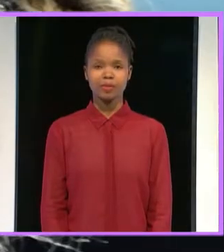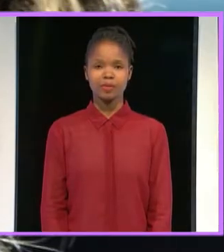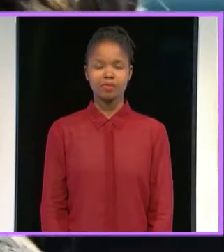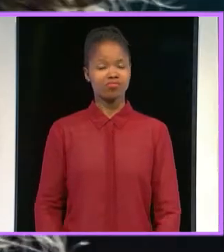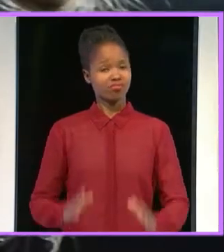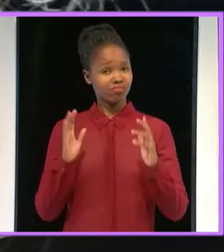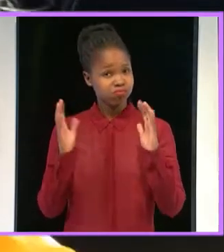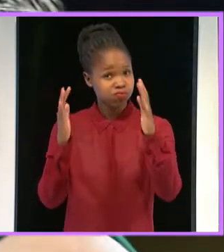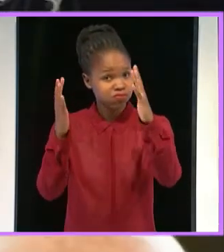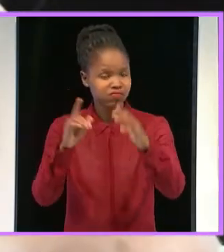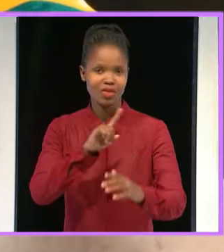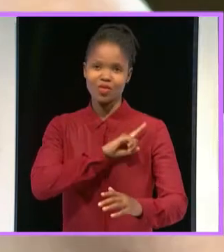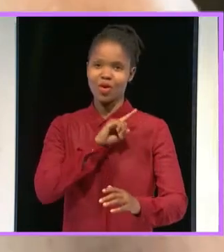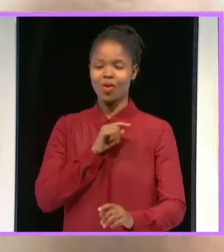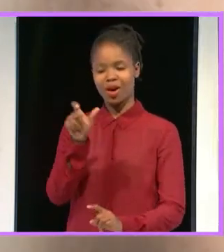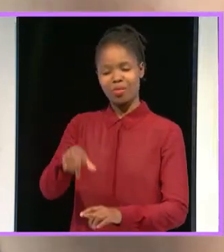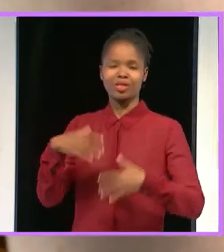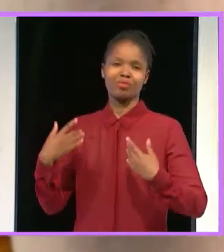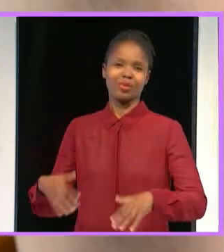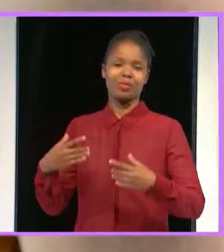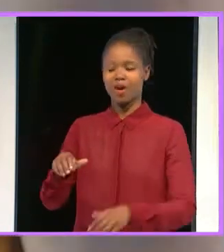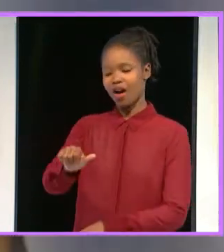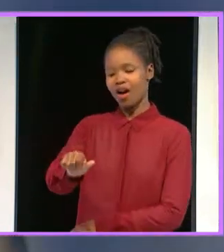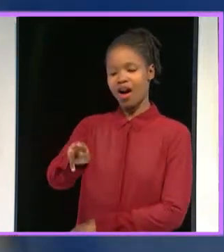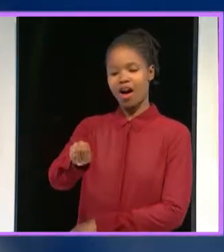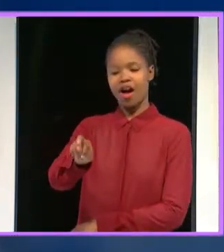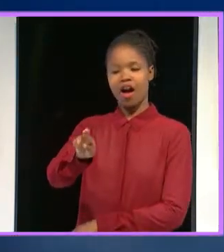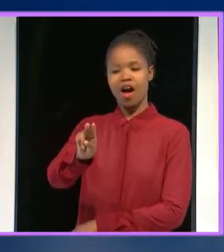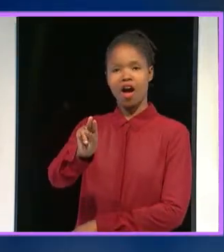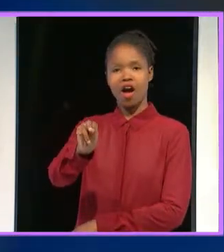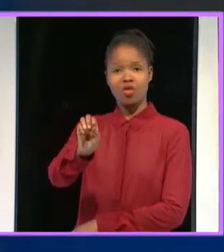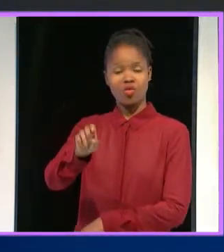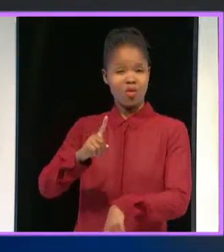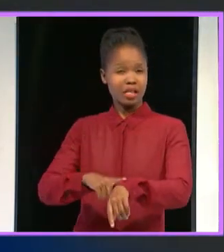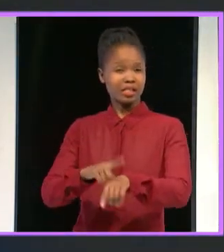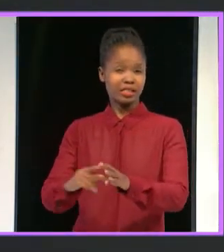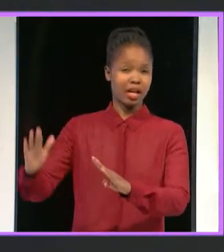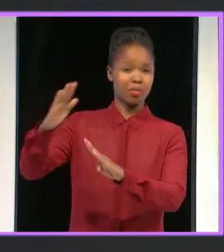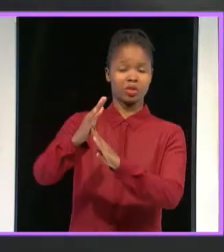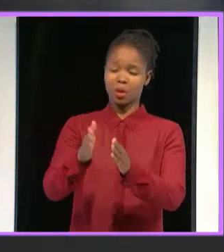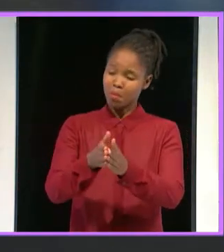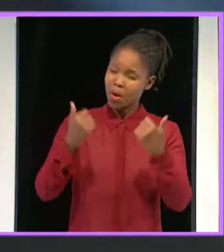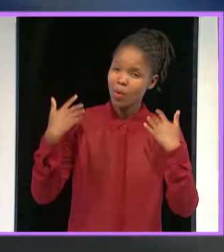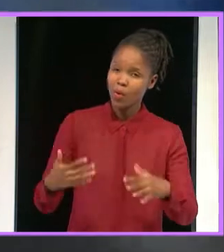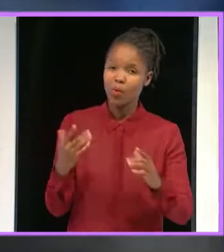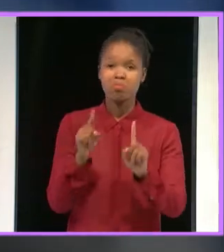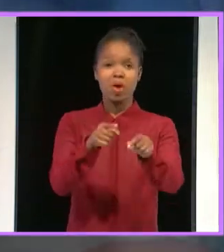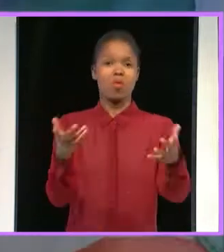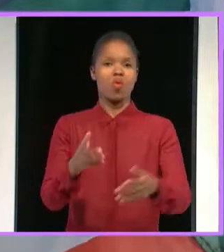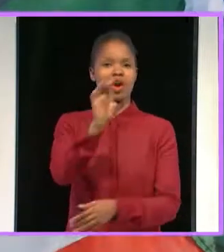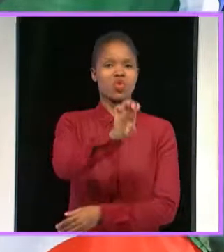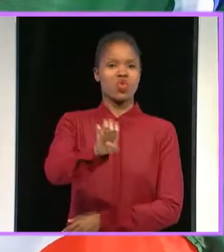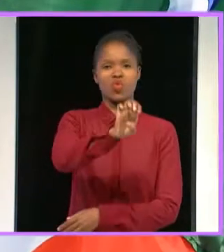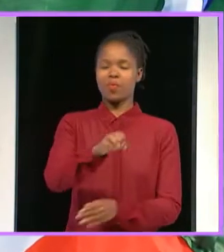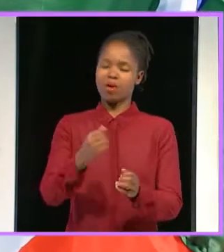We dedicate today's show to world record holder Armando Veyers. An amazing trip in Europe was capped with a stellar